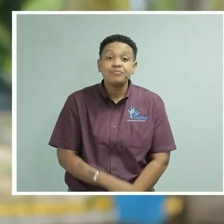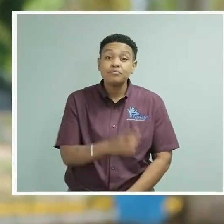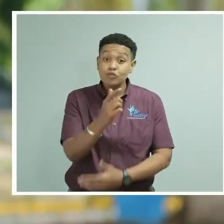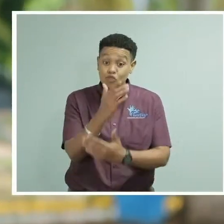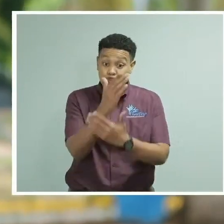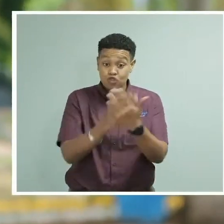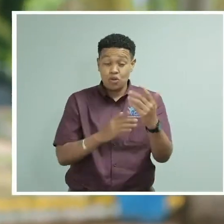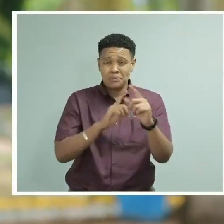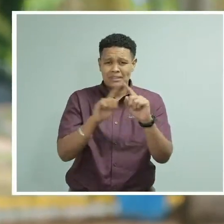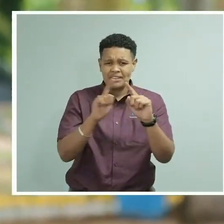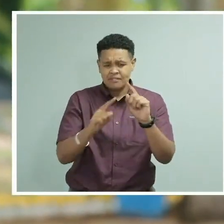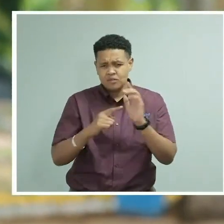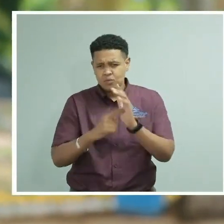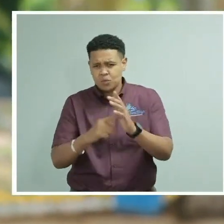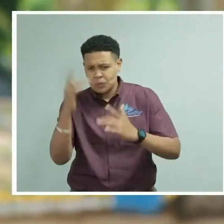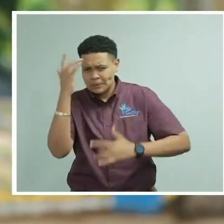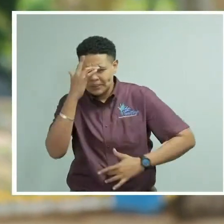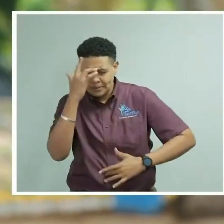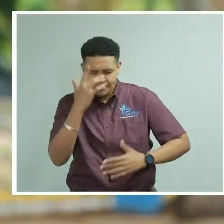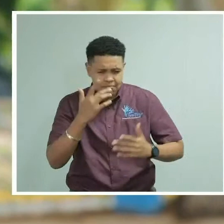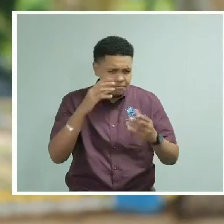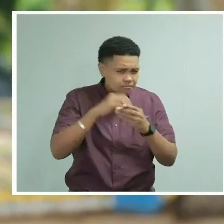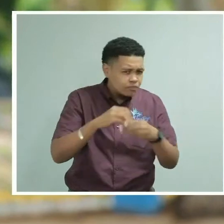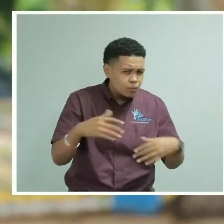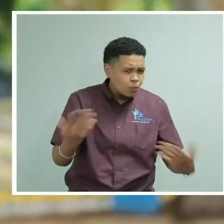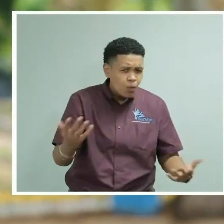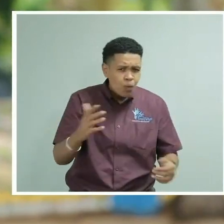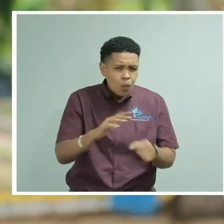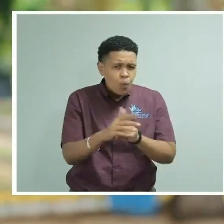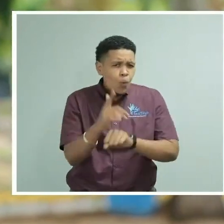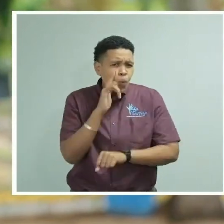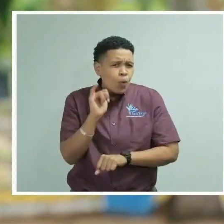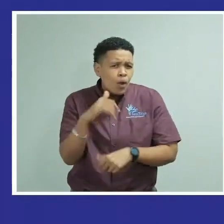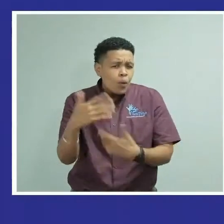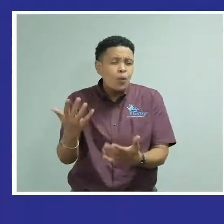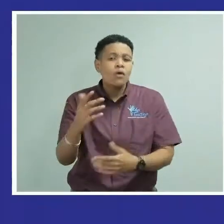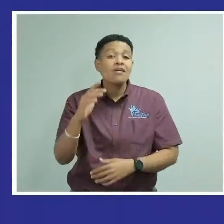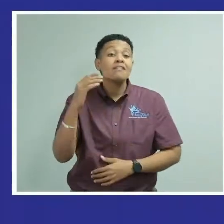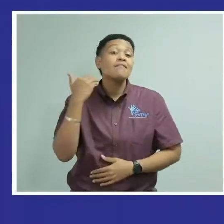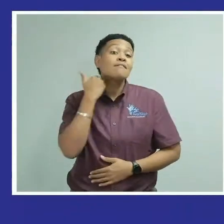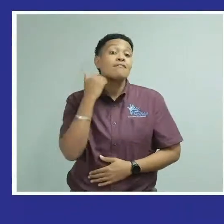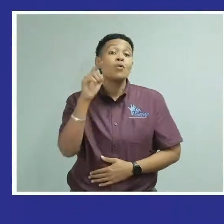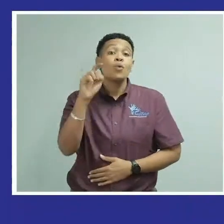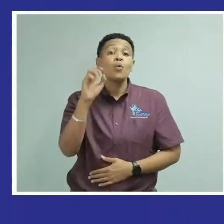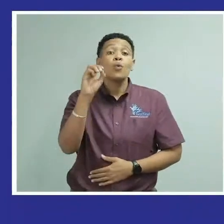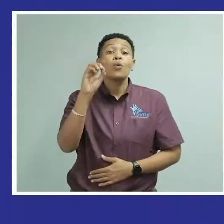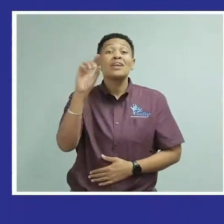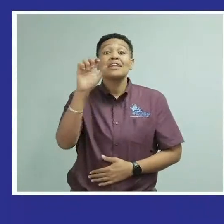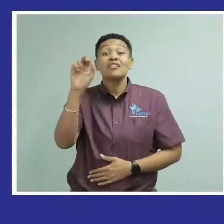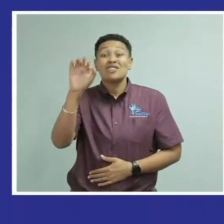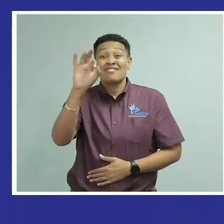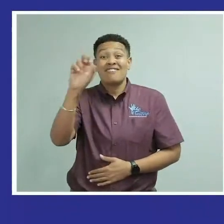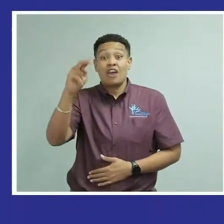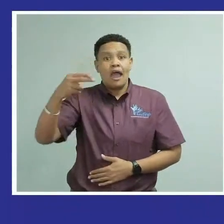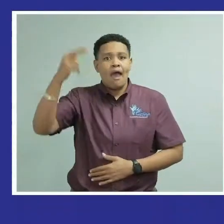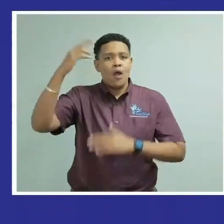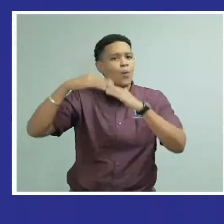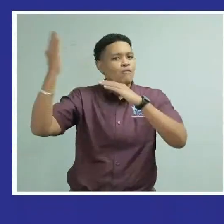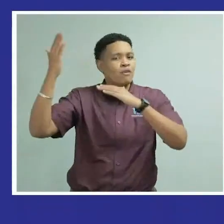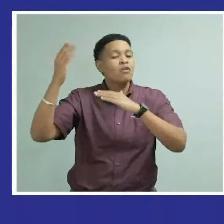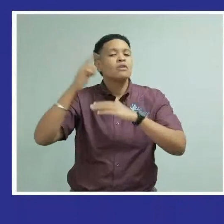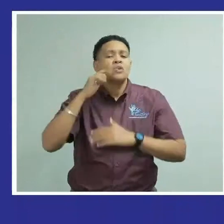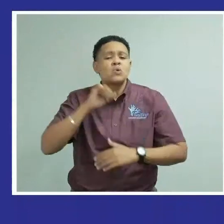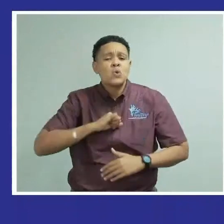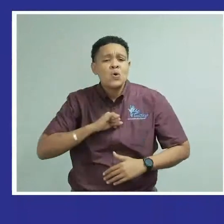Some of the signs and symptoms of COVID-19 include a fever of 100 degrees Fahrenheit or higher, coughing,